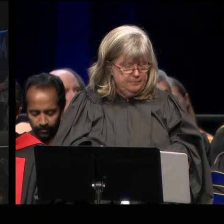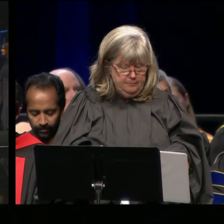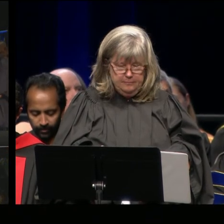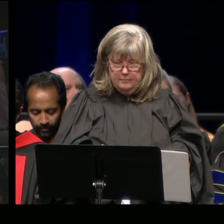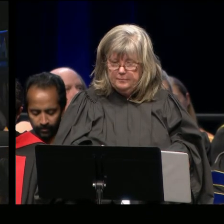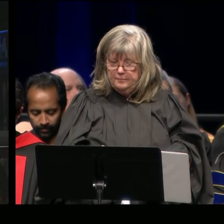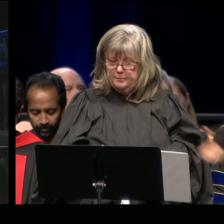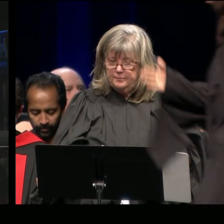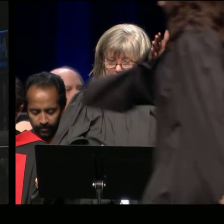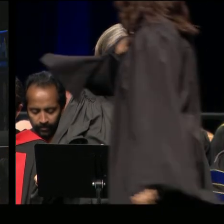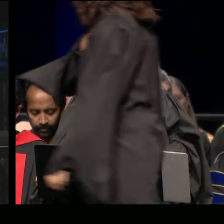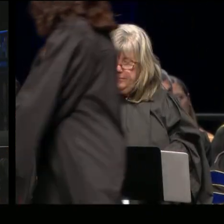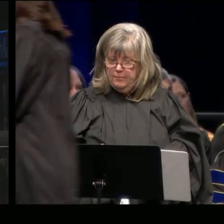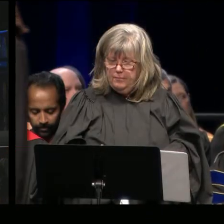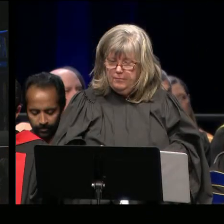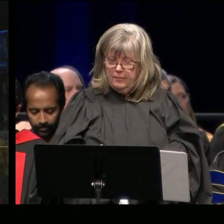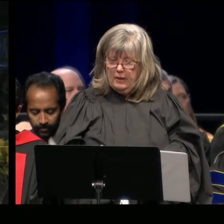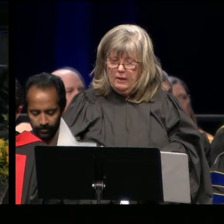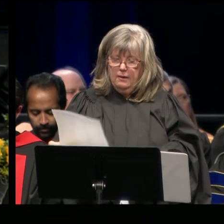Nicole Ceballos.